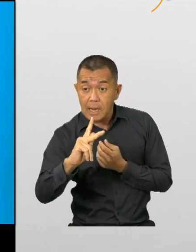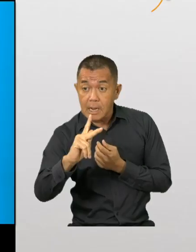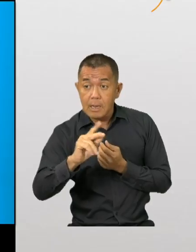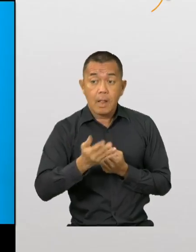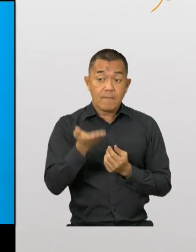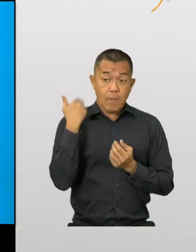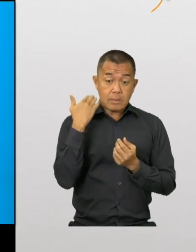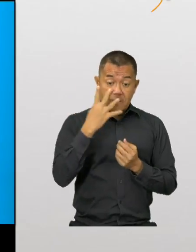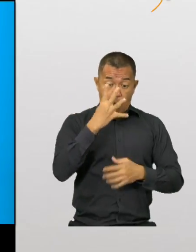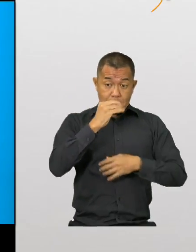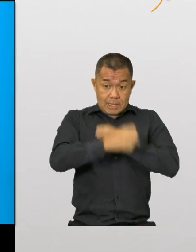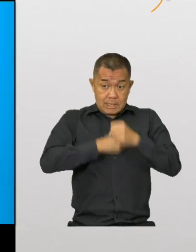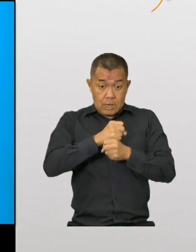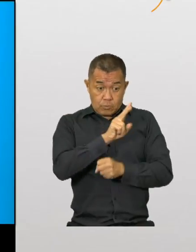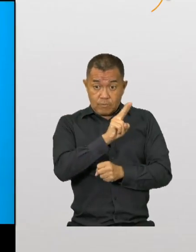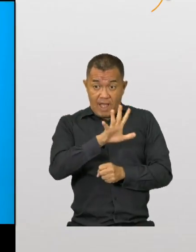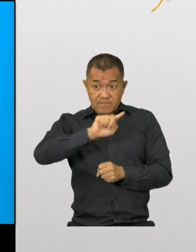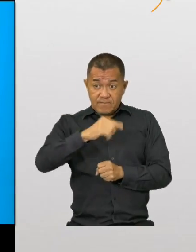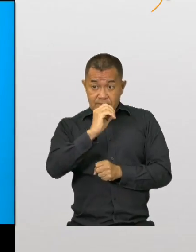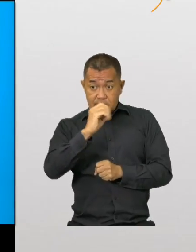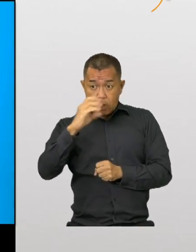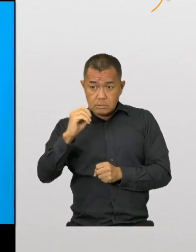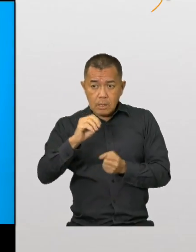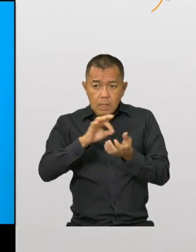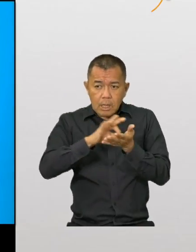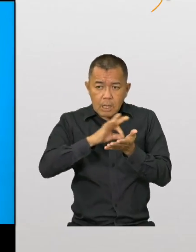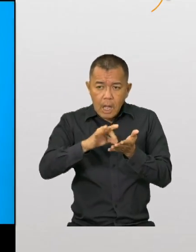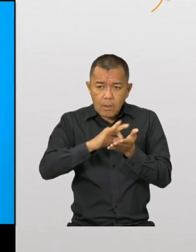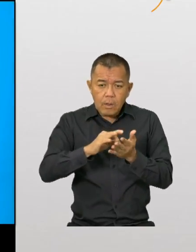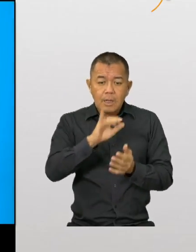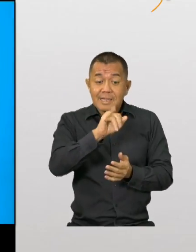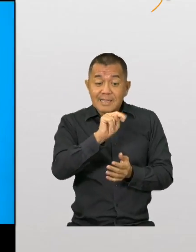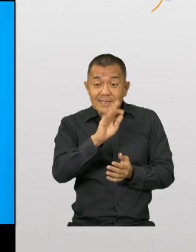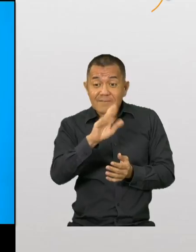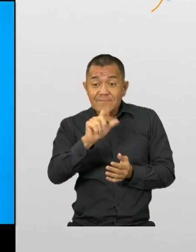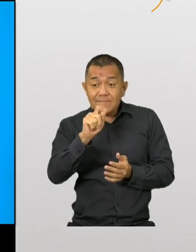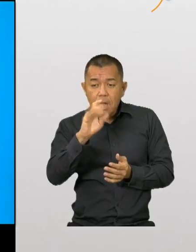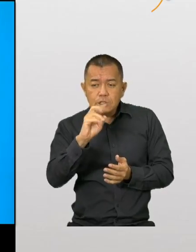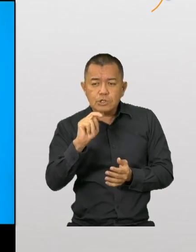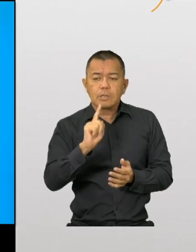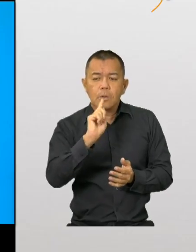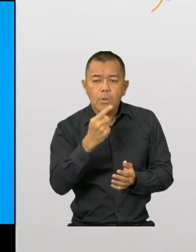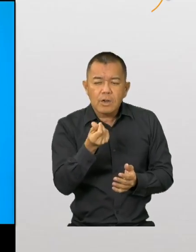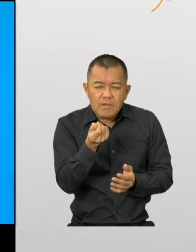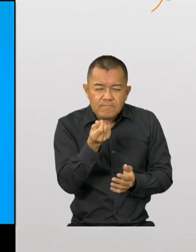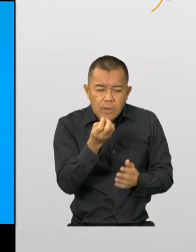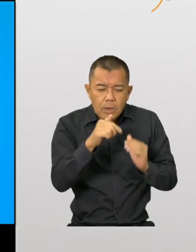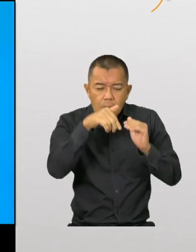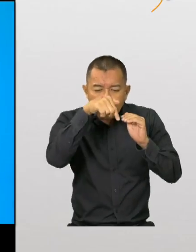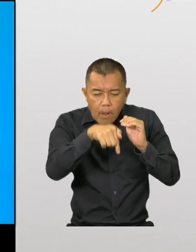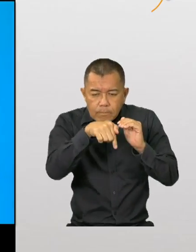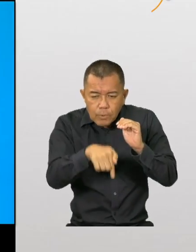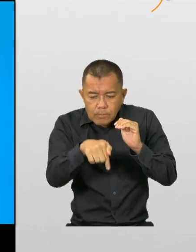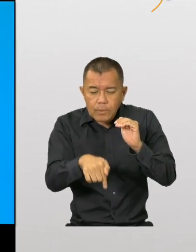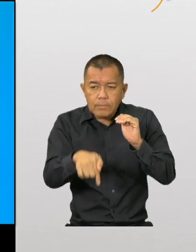Even accounting for inflation, this is a huge appreciation. And this is how we've enabled many